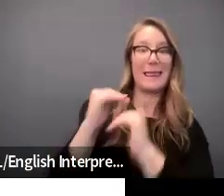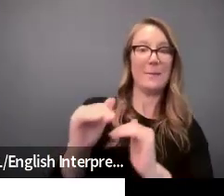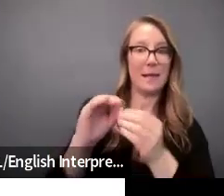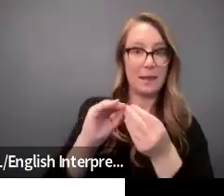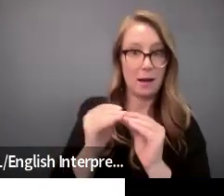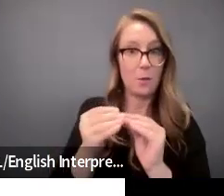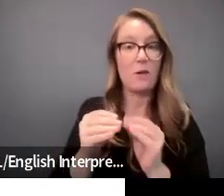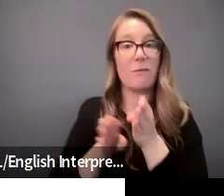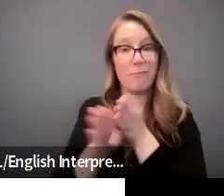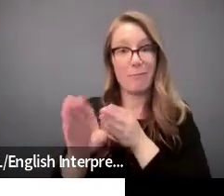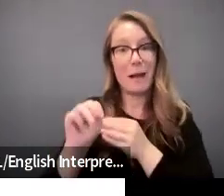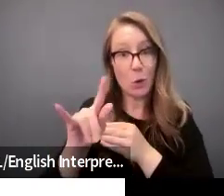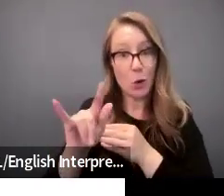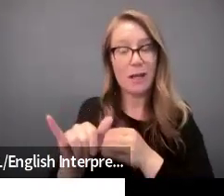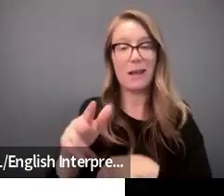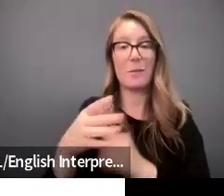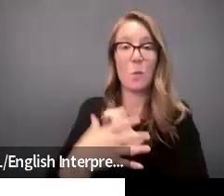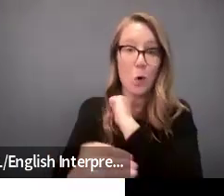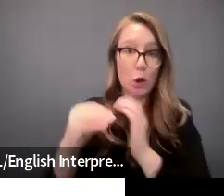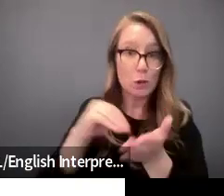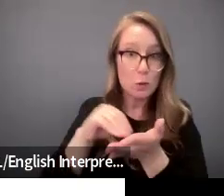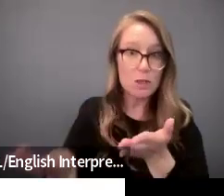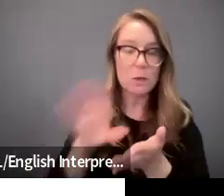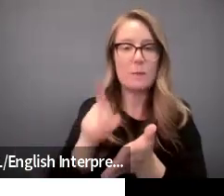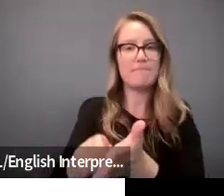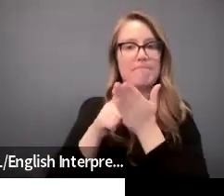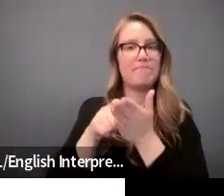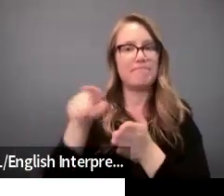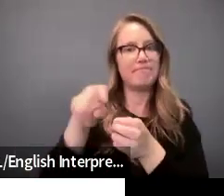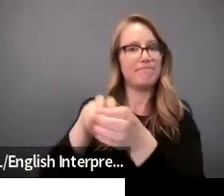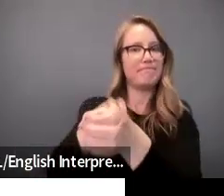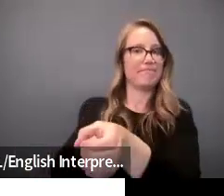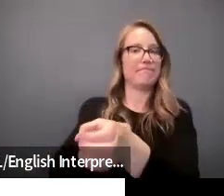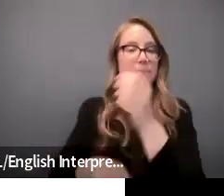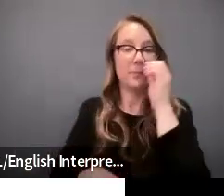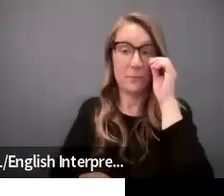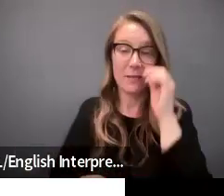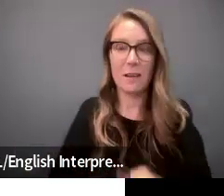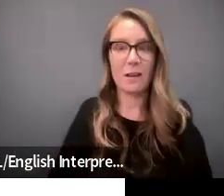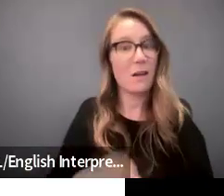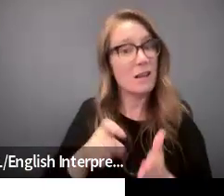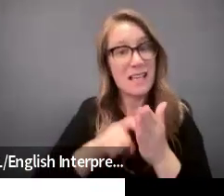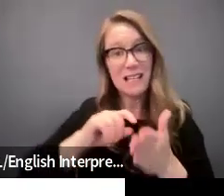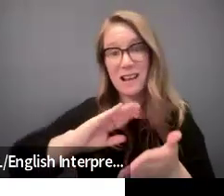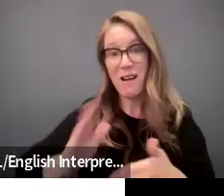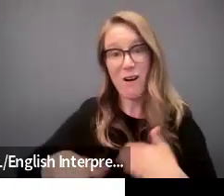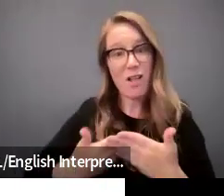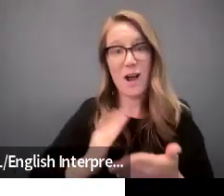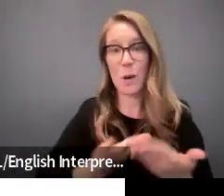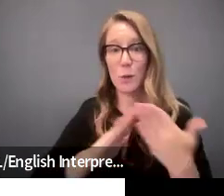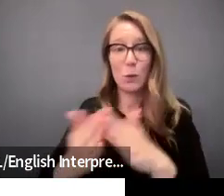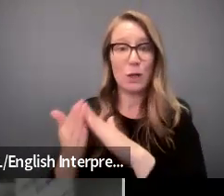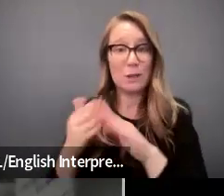number of minority and poor students and demanding his resignation. It takes all of our communities working